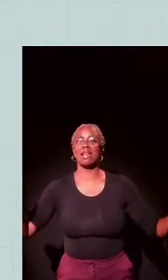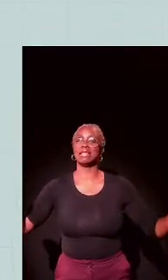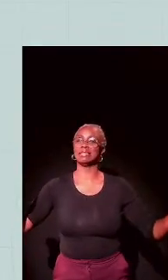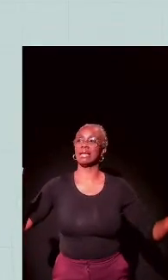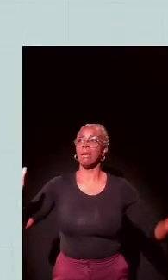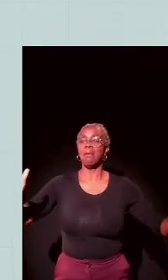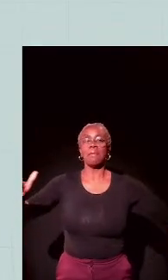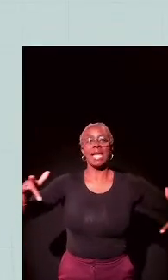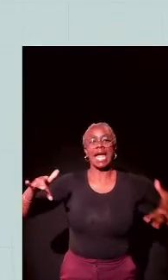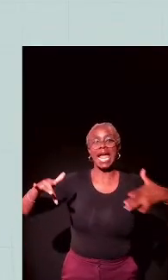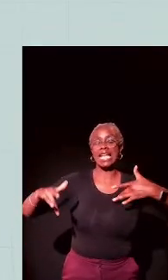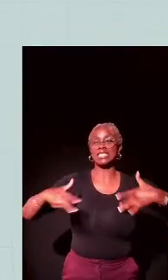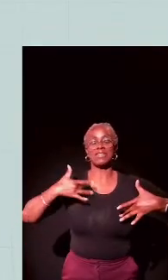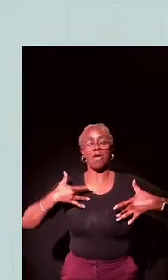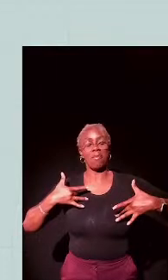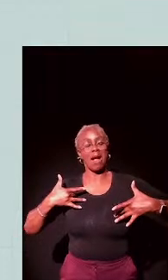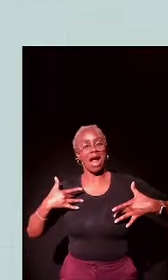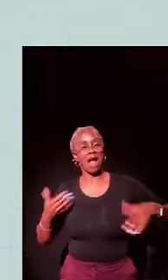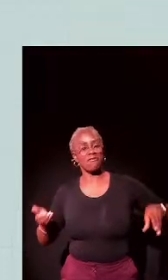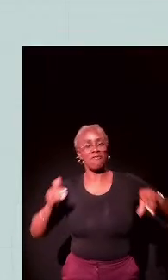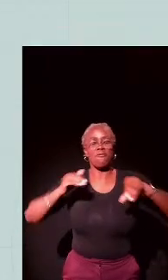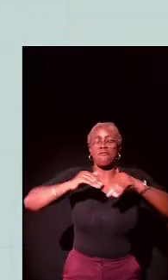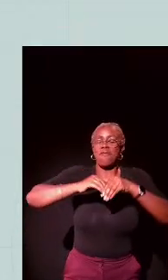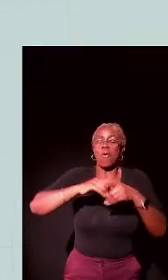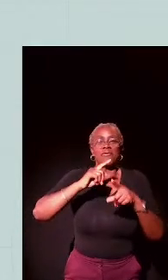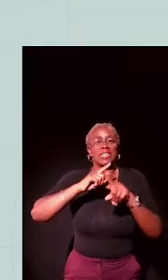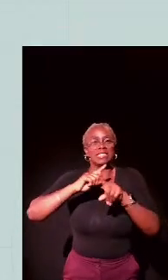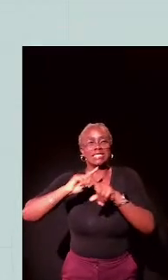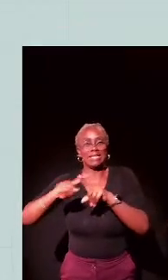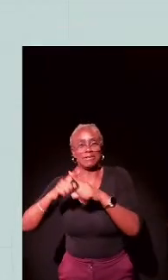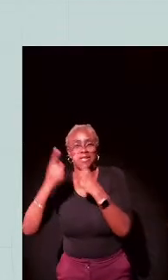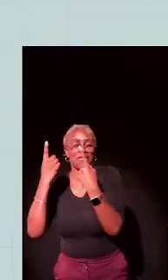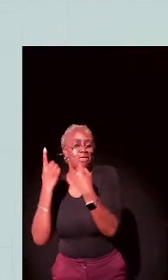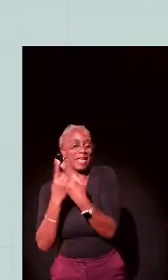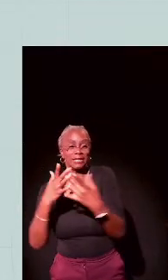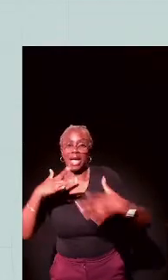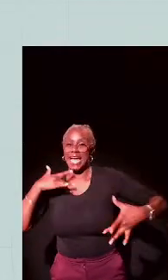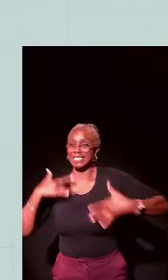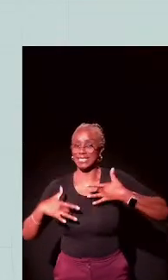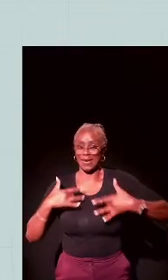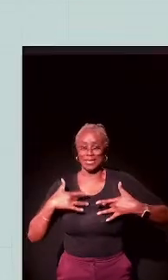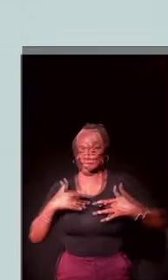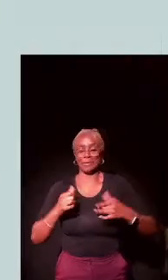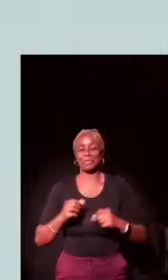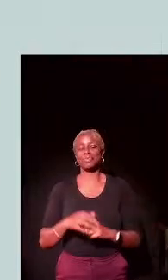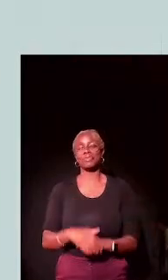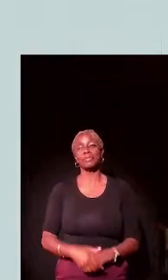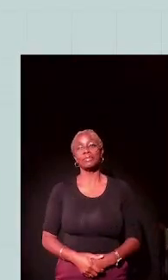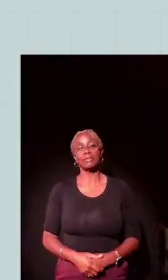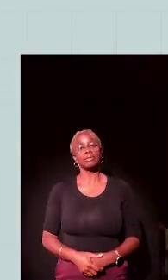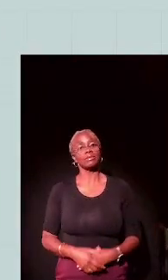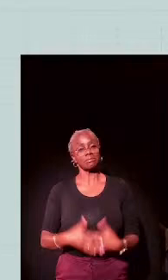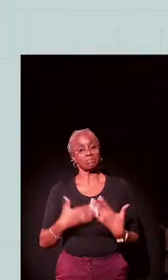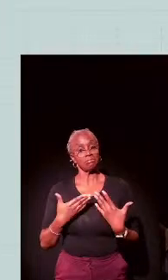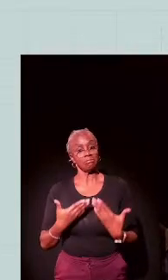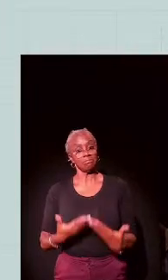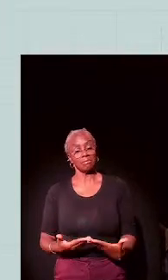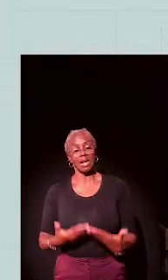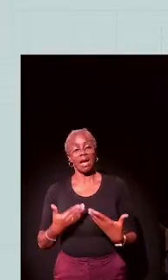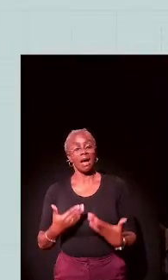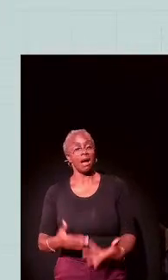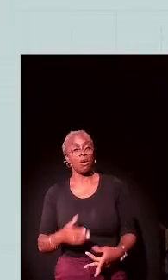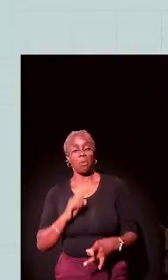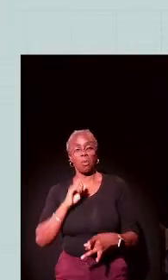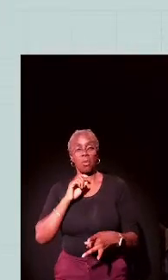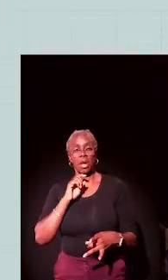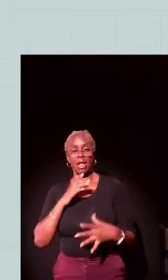is being able to do different things and contribute to different disciplines in the work that I'm doing. These days, I'm spending a lot of time